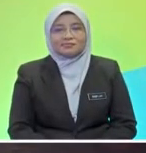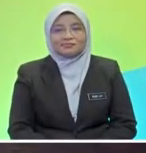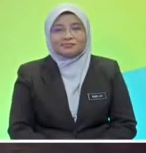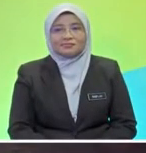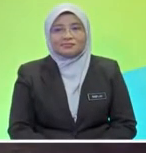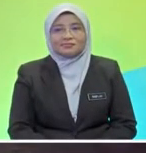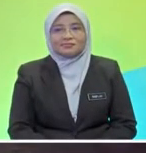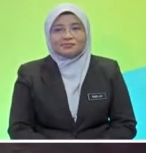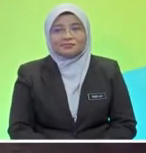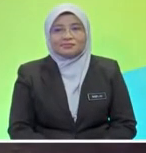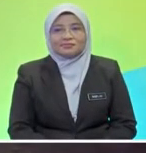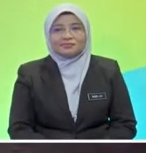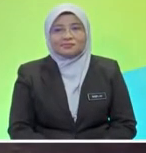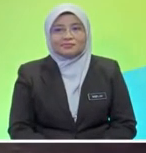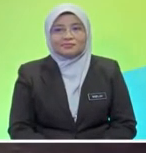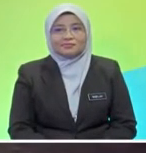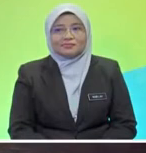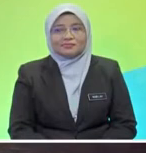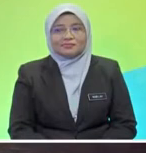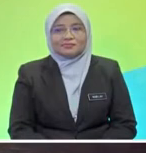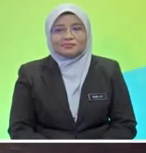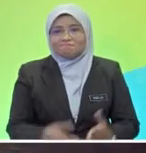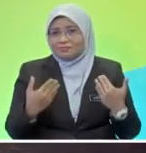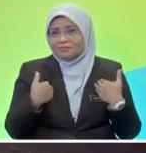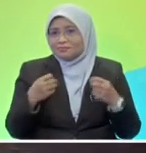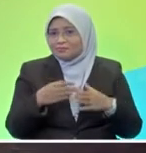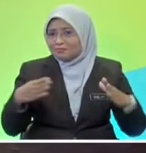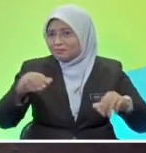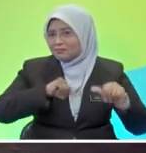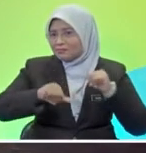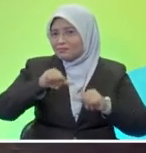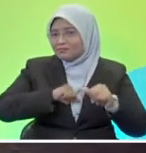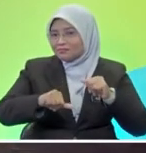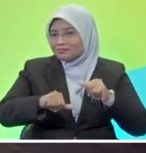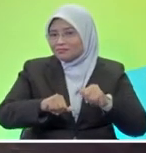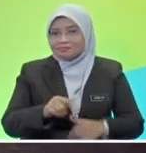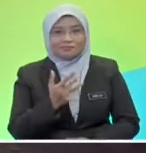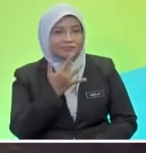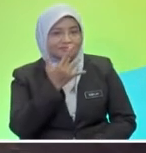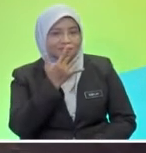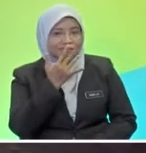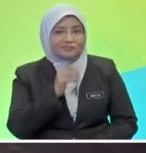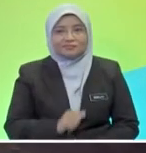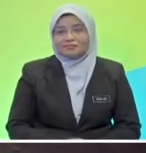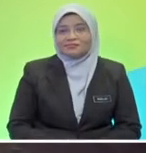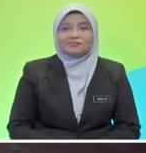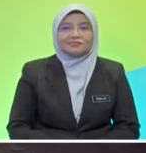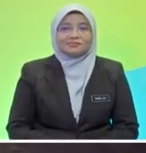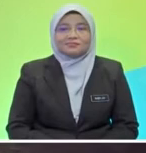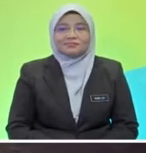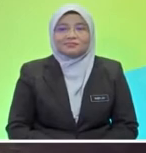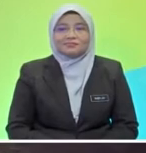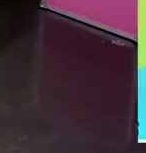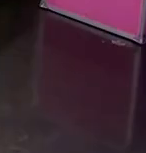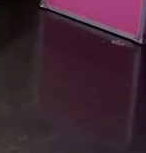right, pupils, that was fun, wasn't it? We'll be having more activities after this, so don't go anywhere. We'll be right back here on didiktv